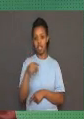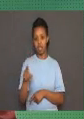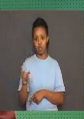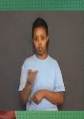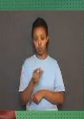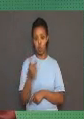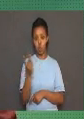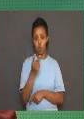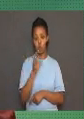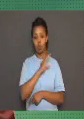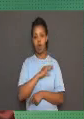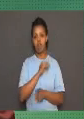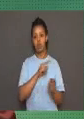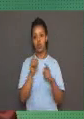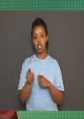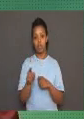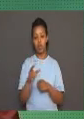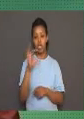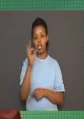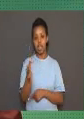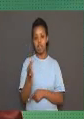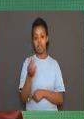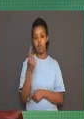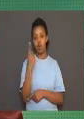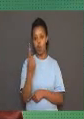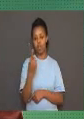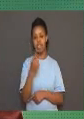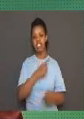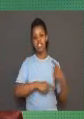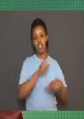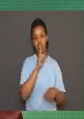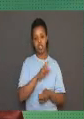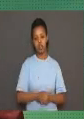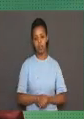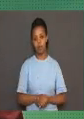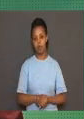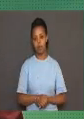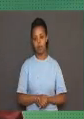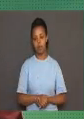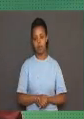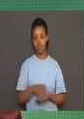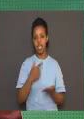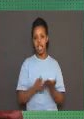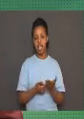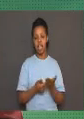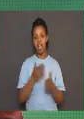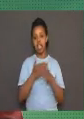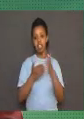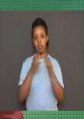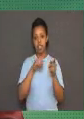both features from the F1 generation. This step is